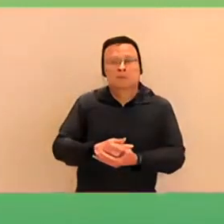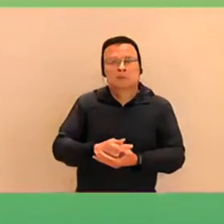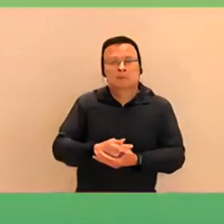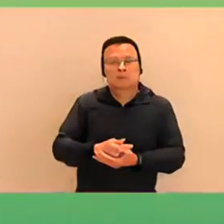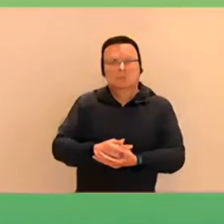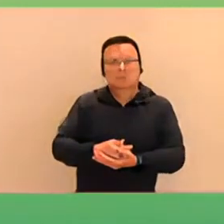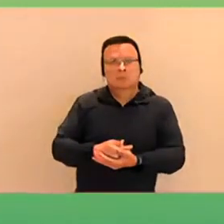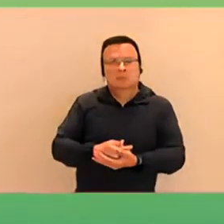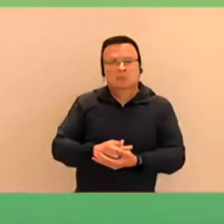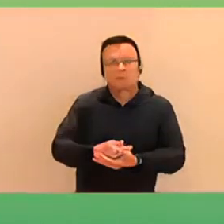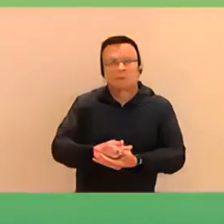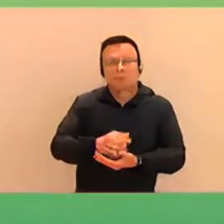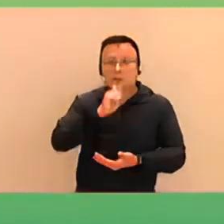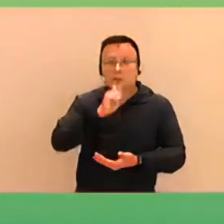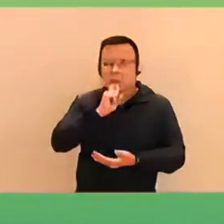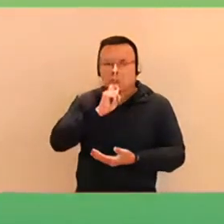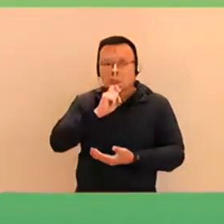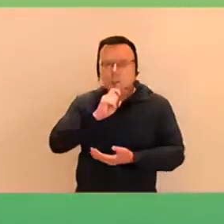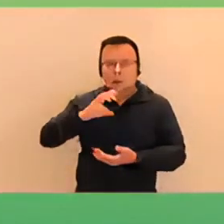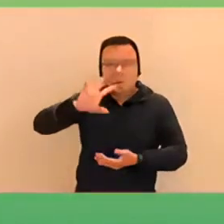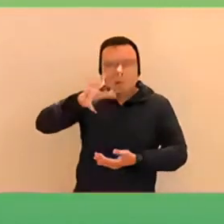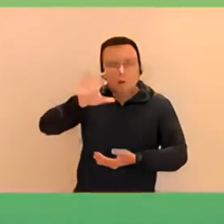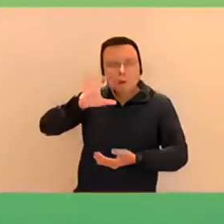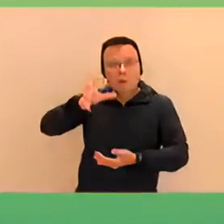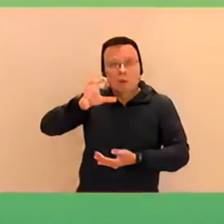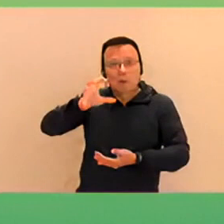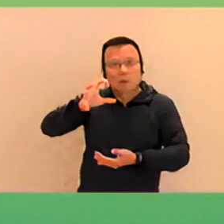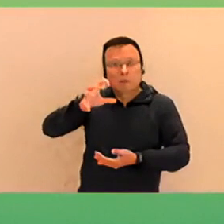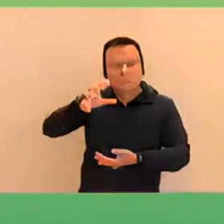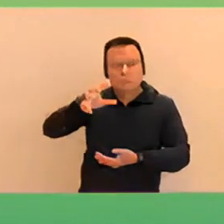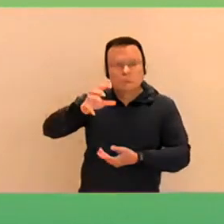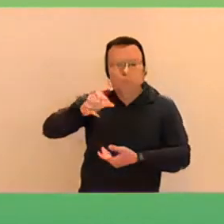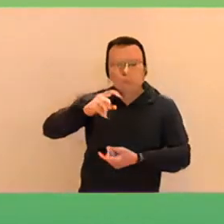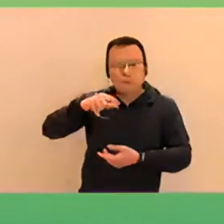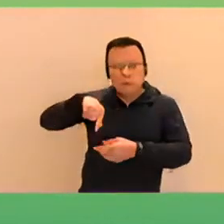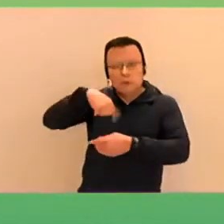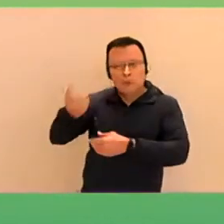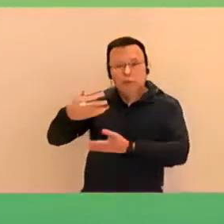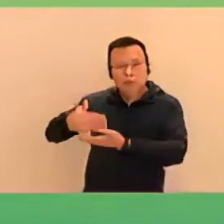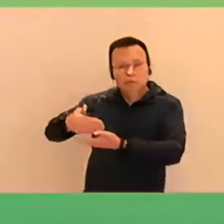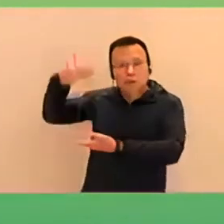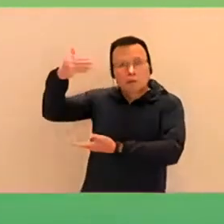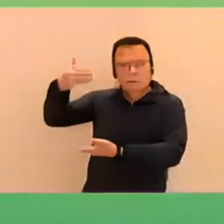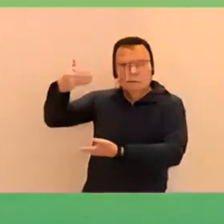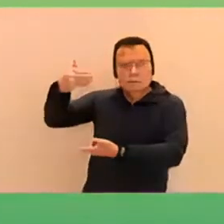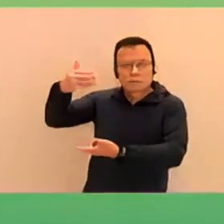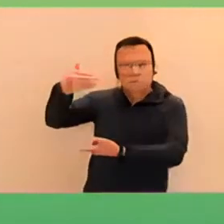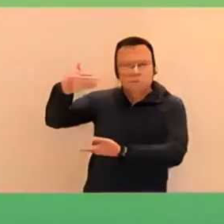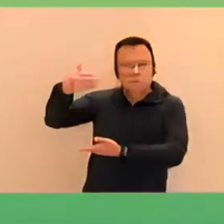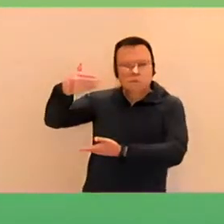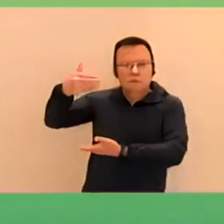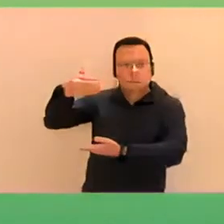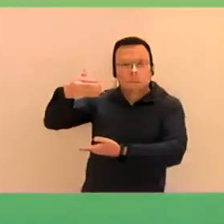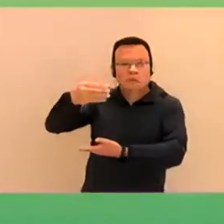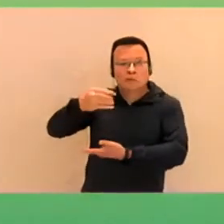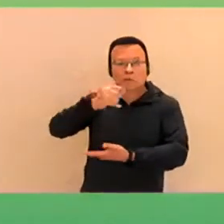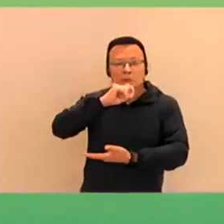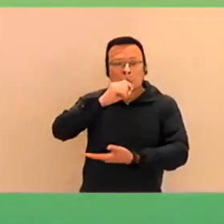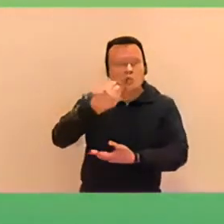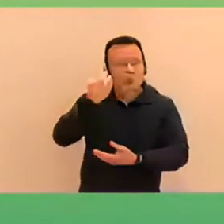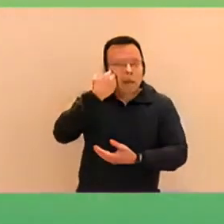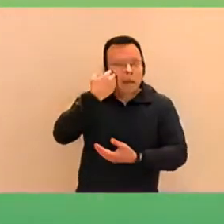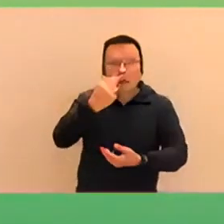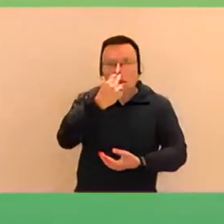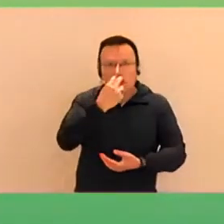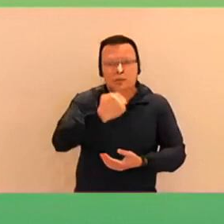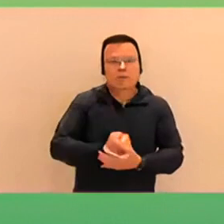the others equipped with supply unit. So people can turn on, turn off, related, depends on people inside